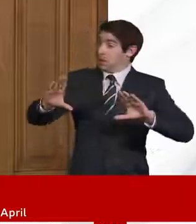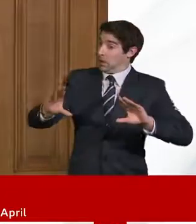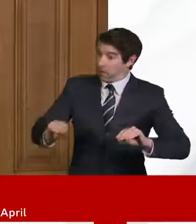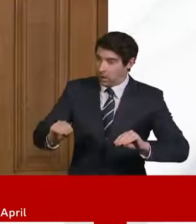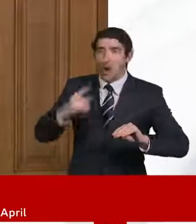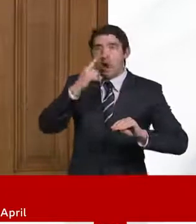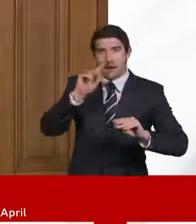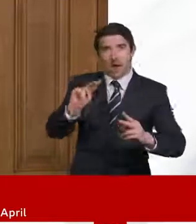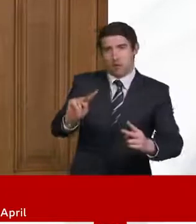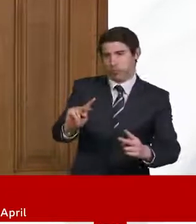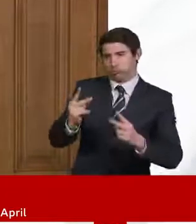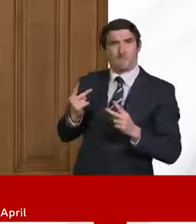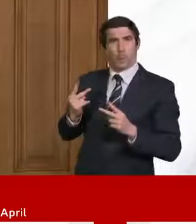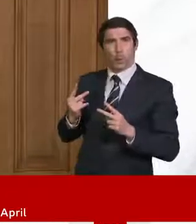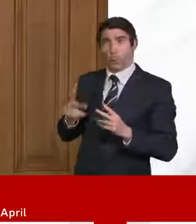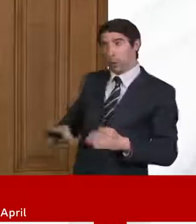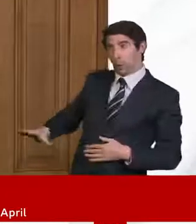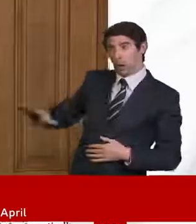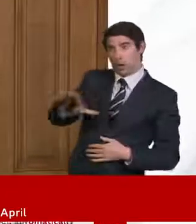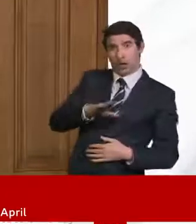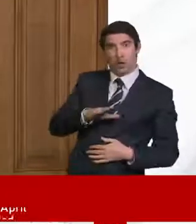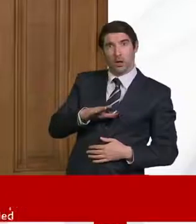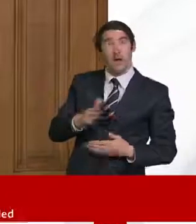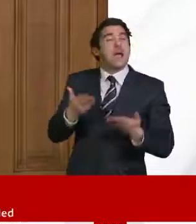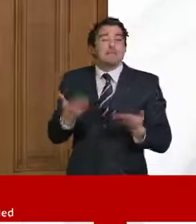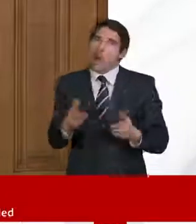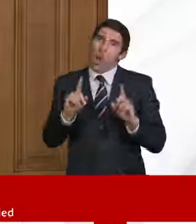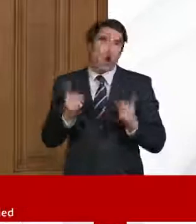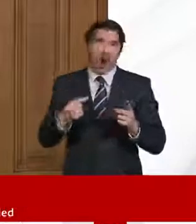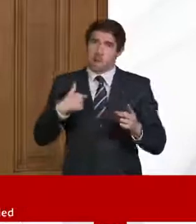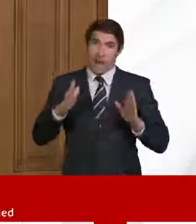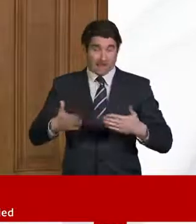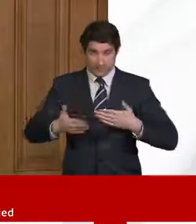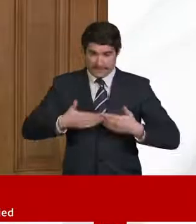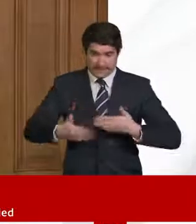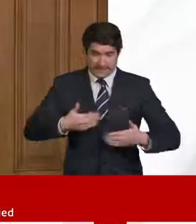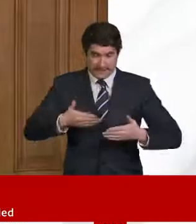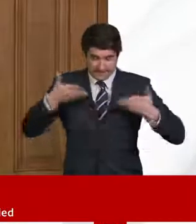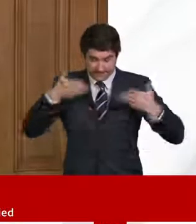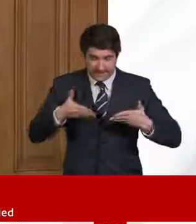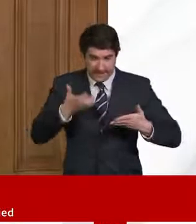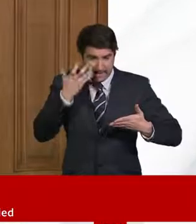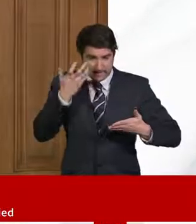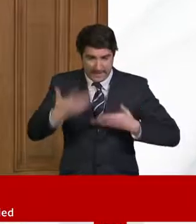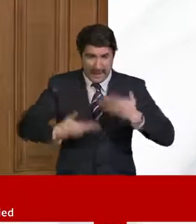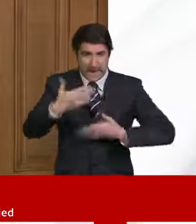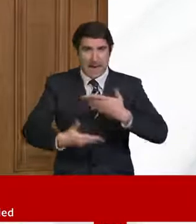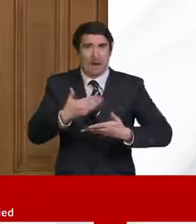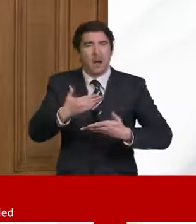testing principles. But it is not possible to do that at the moment. But I think just to reassure